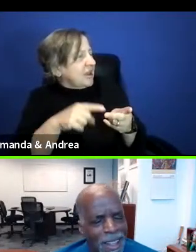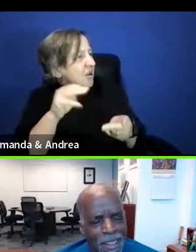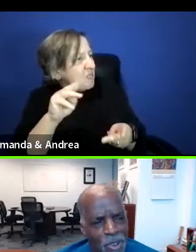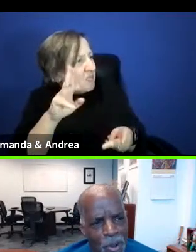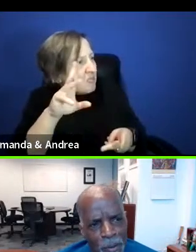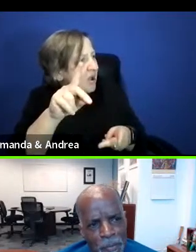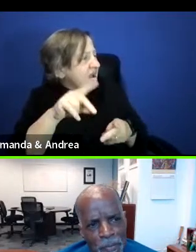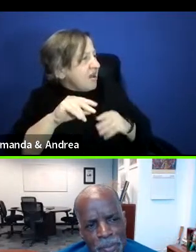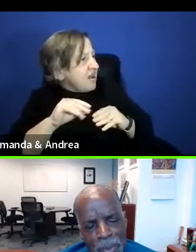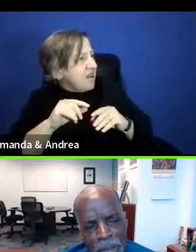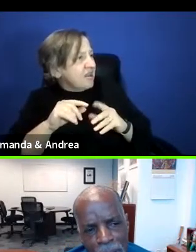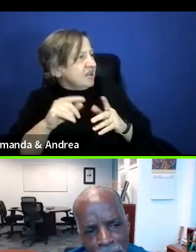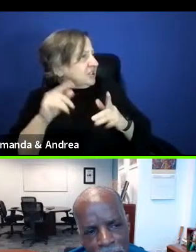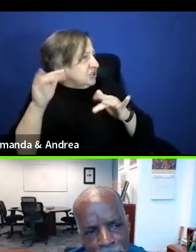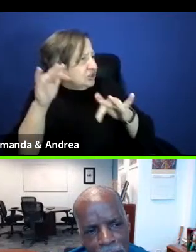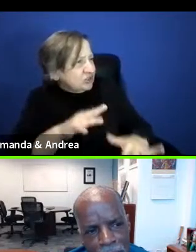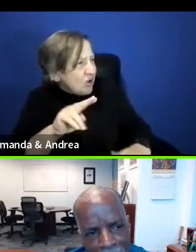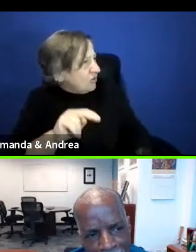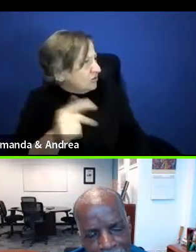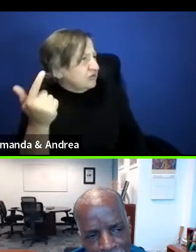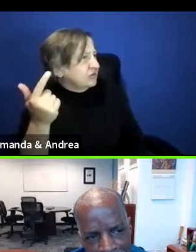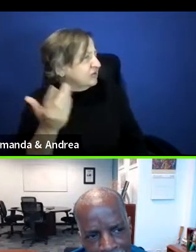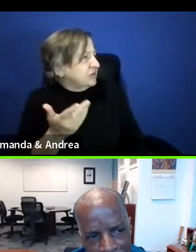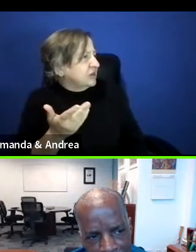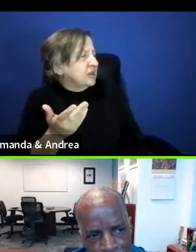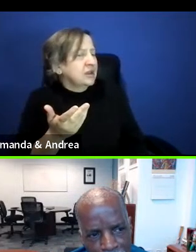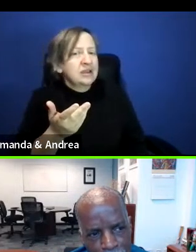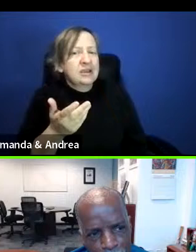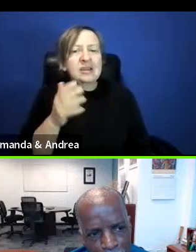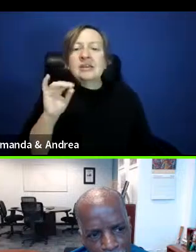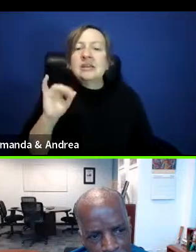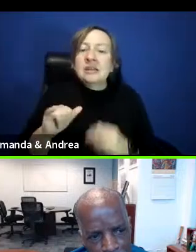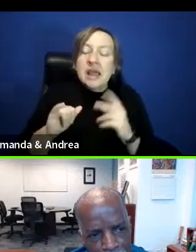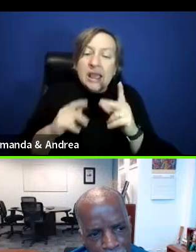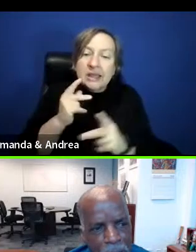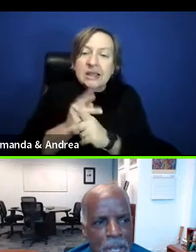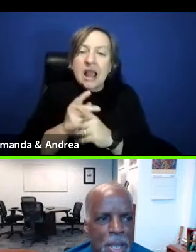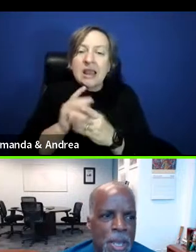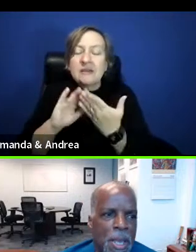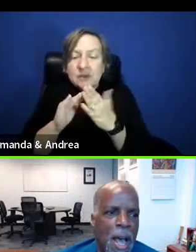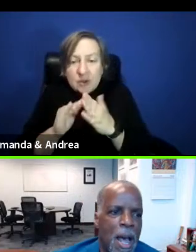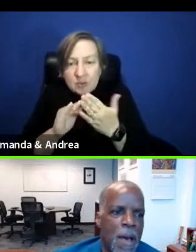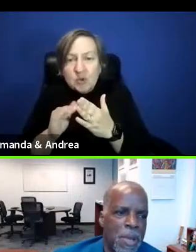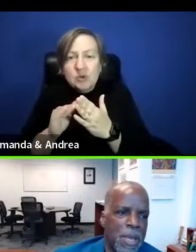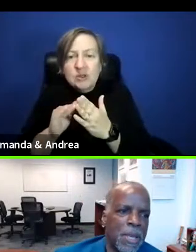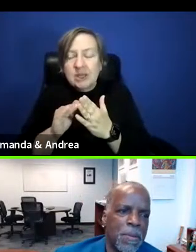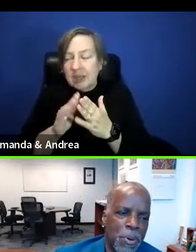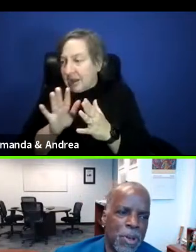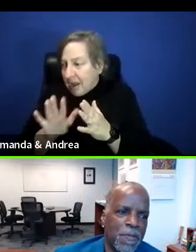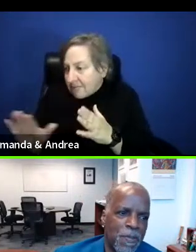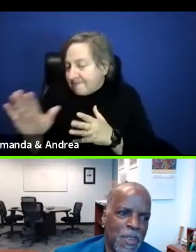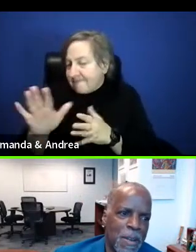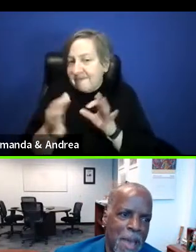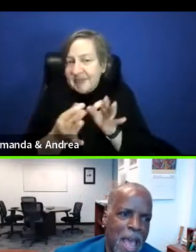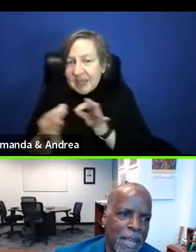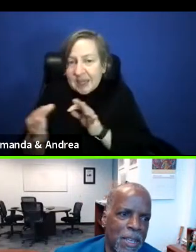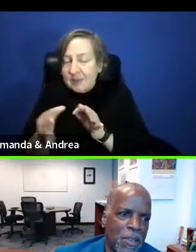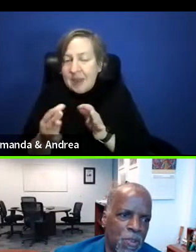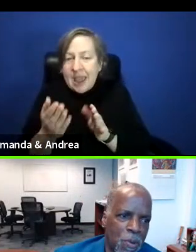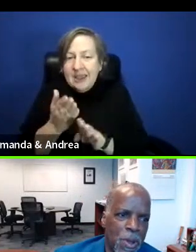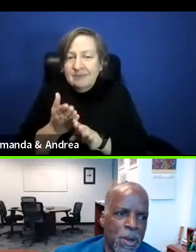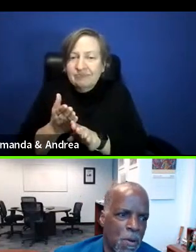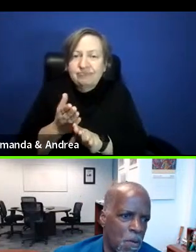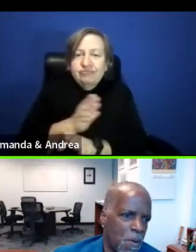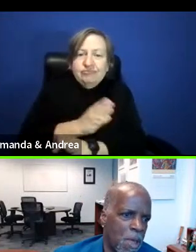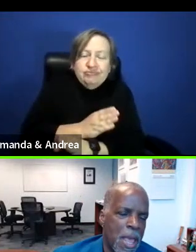snowing. So having that type of community input and feedback